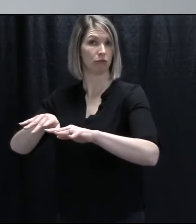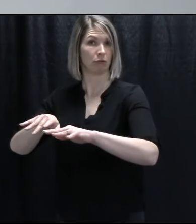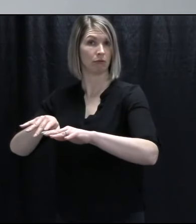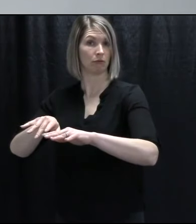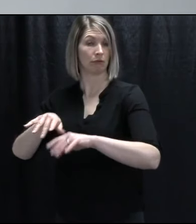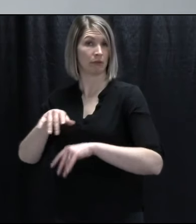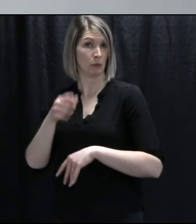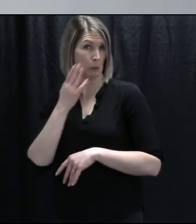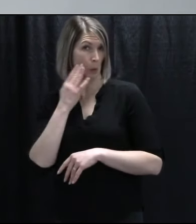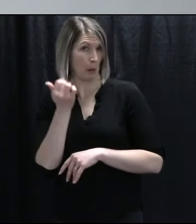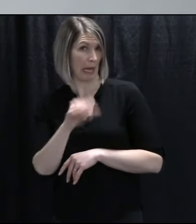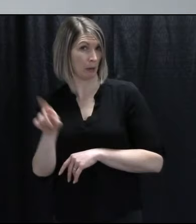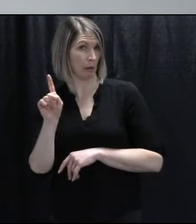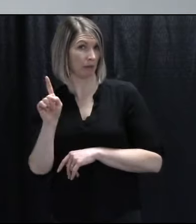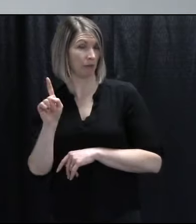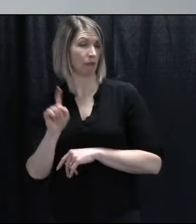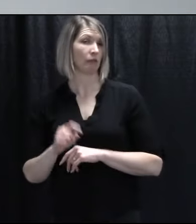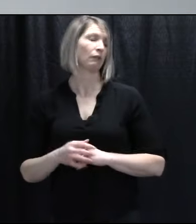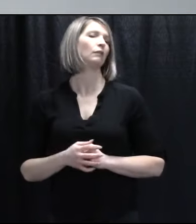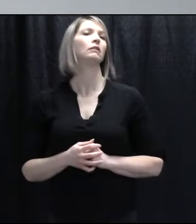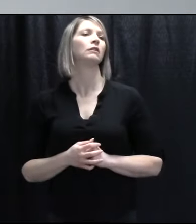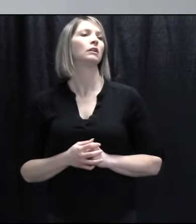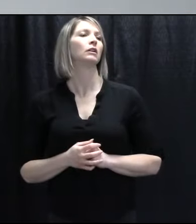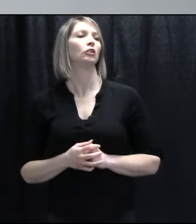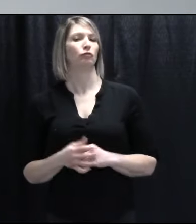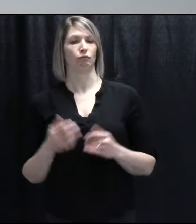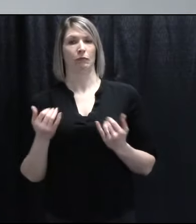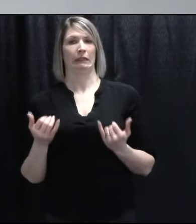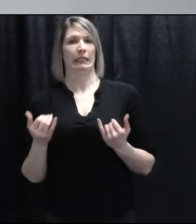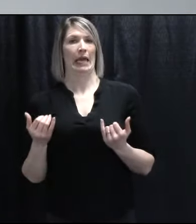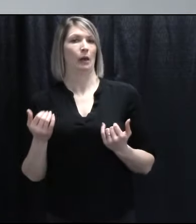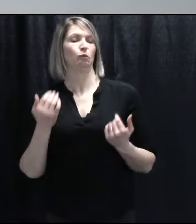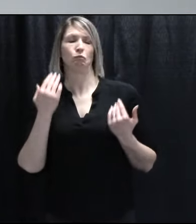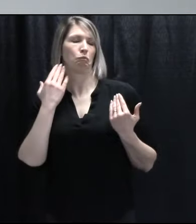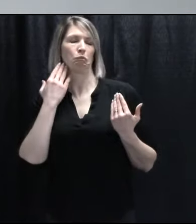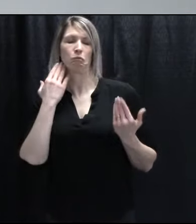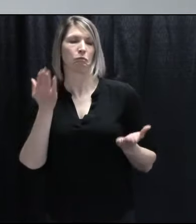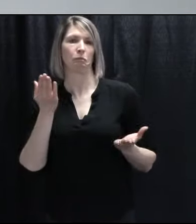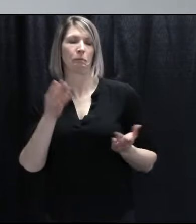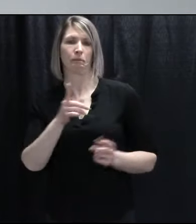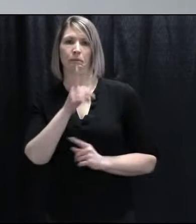To my knowledge, that hasn't been the case at this point.